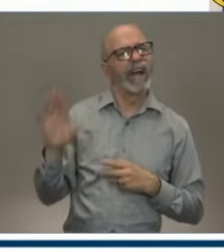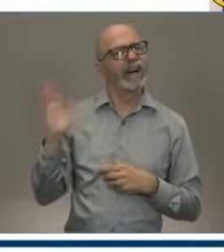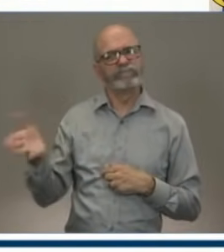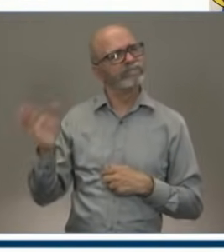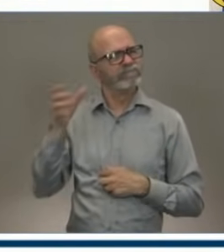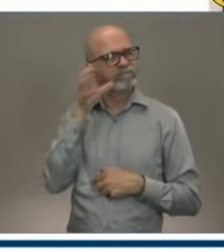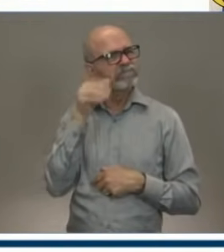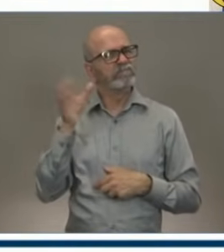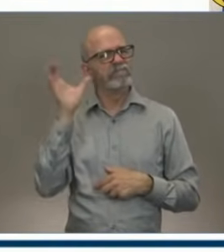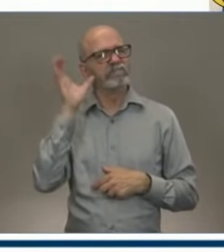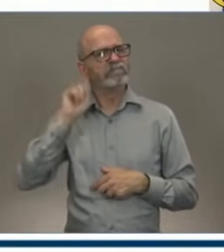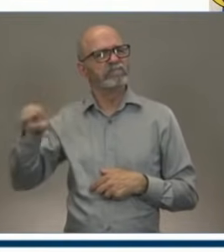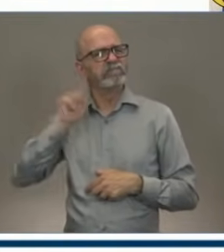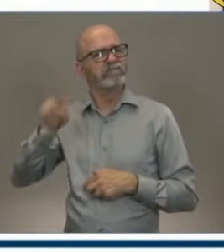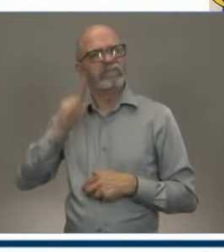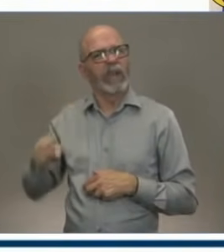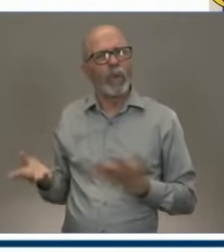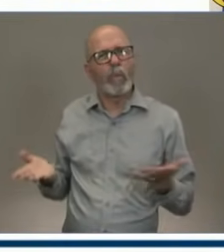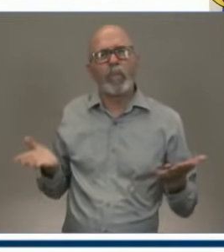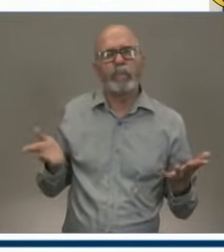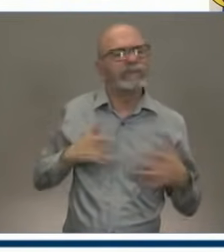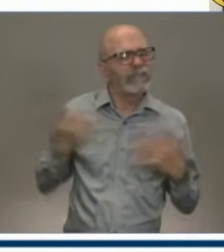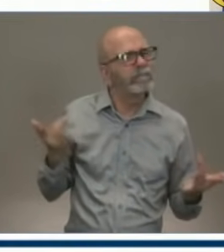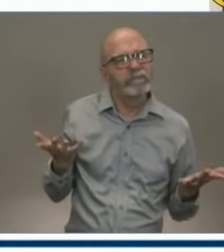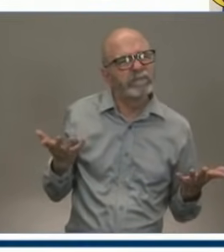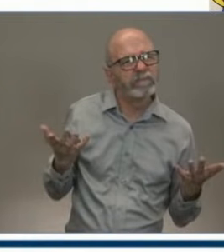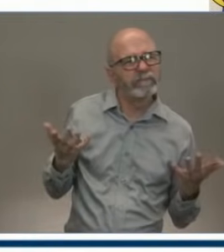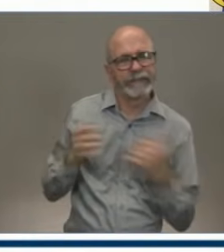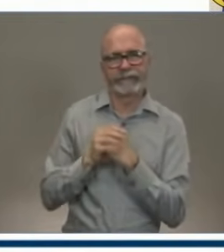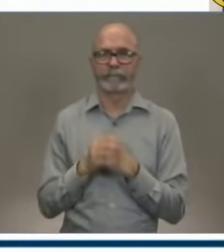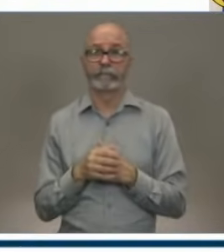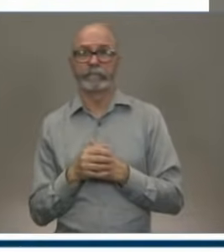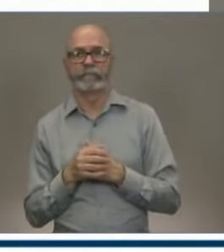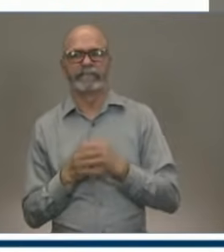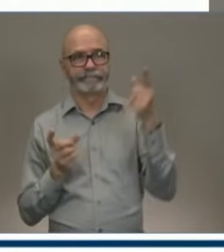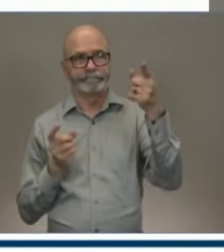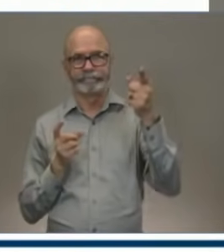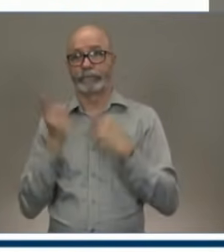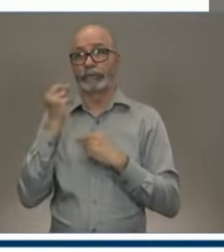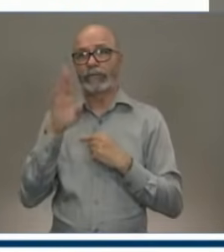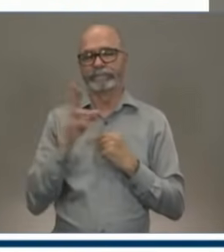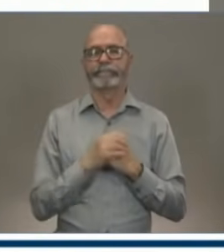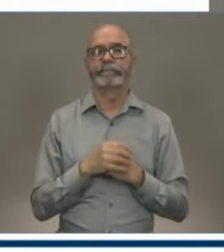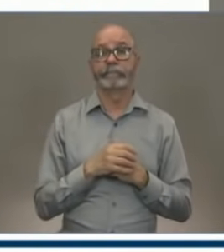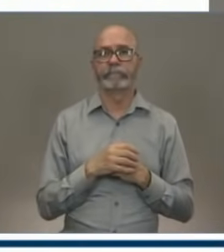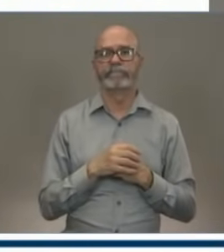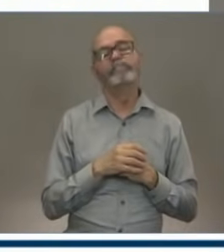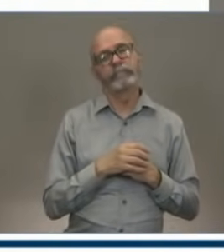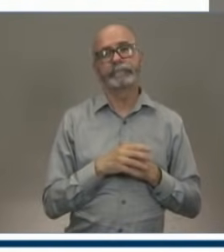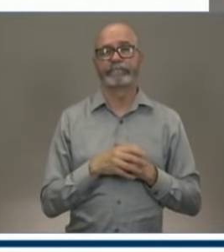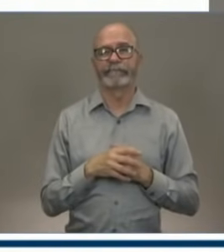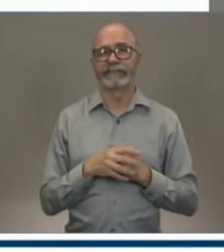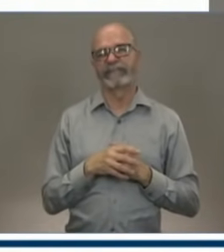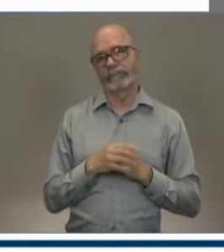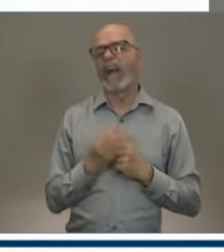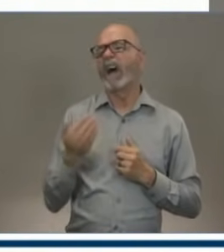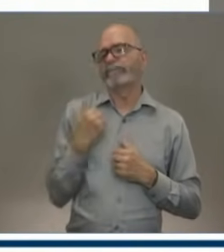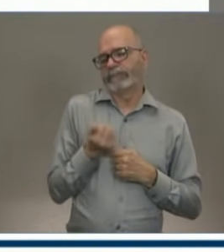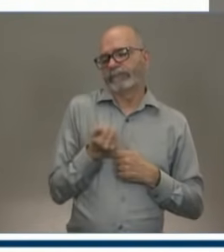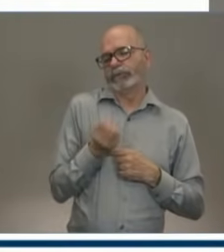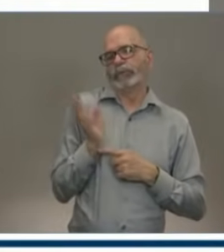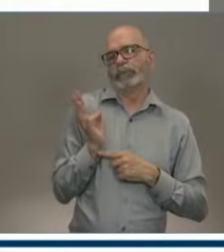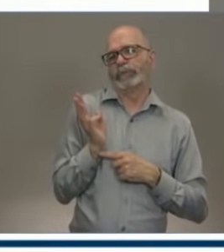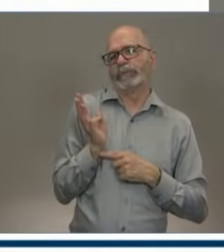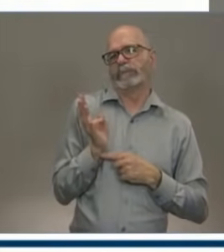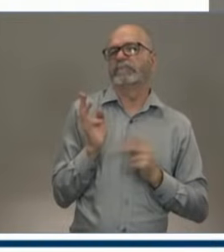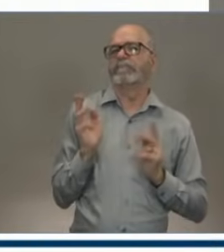the not fully disclosing what they've been up to. So we have a few cases. I don't want to give the impression that this